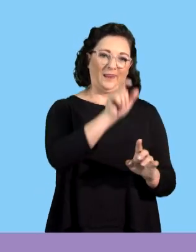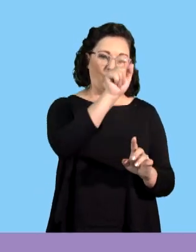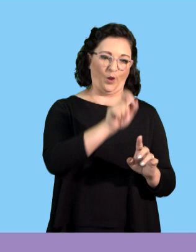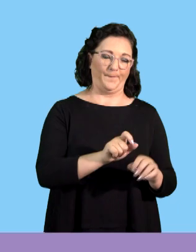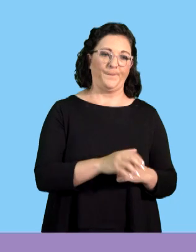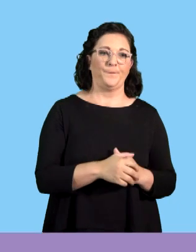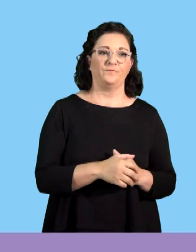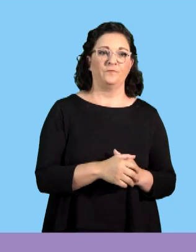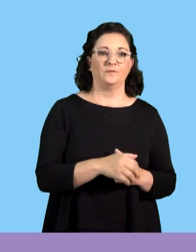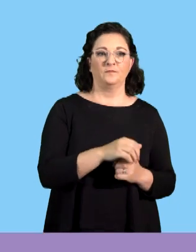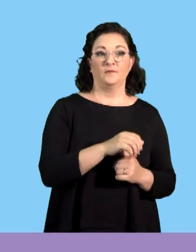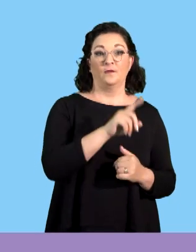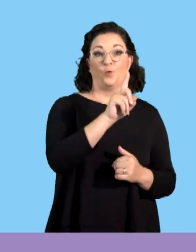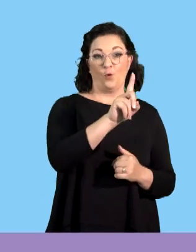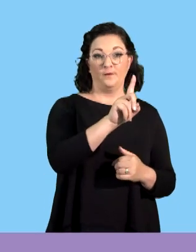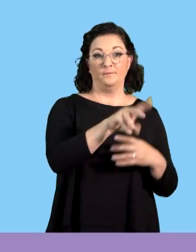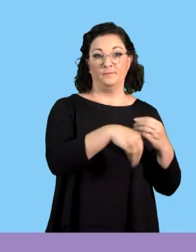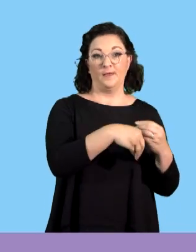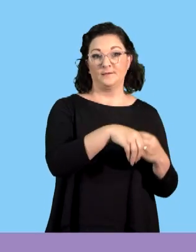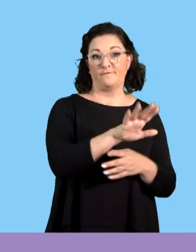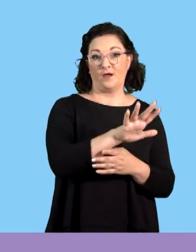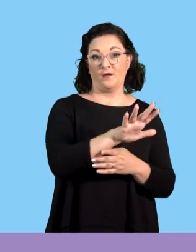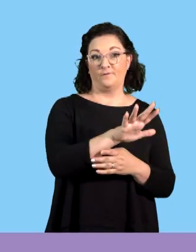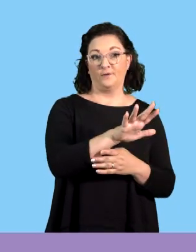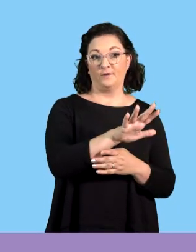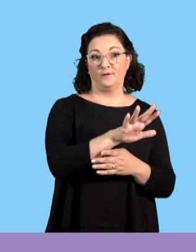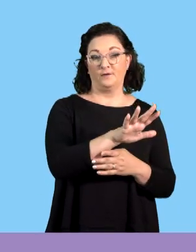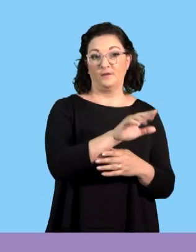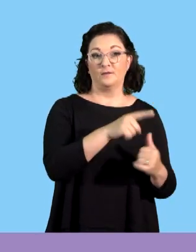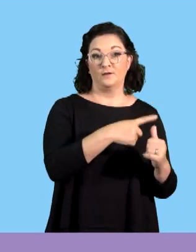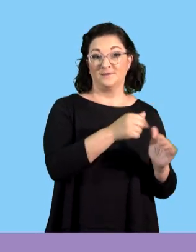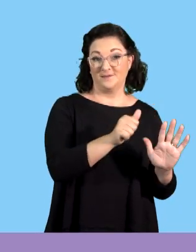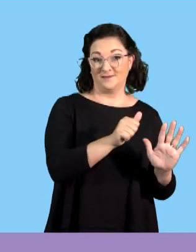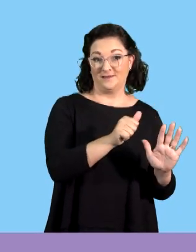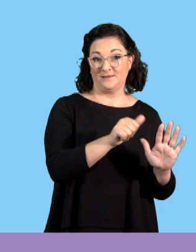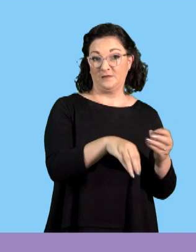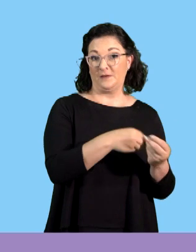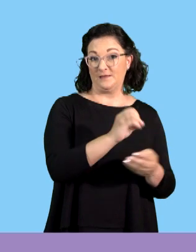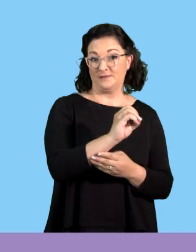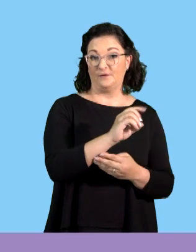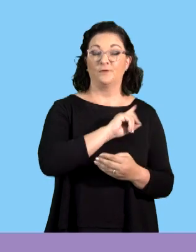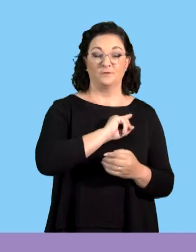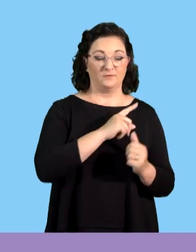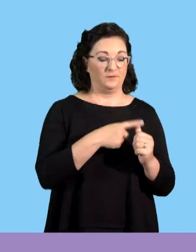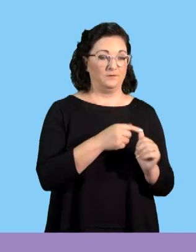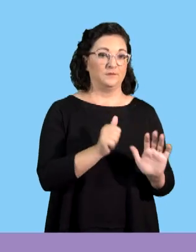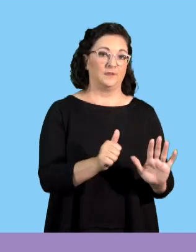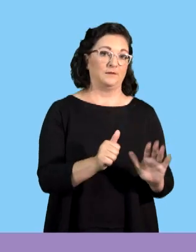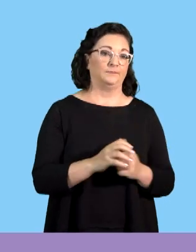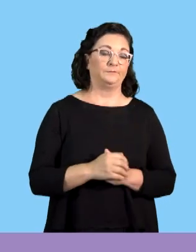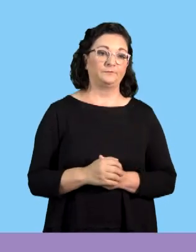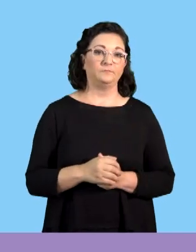you have a 1 tenth plus 5 tenths, which now gives you 6, plus 0 tenths is now